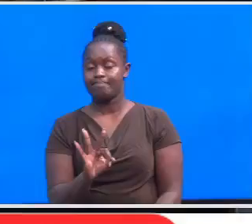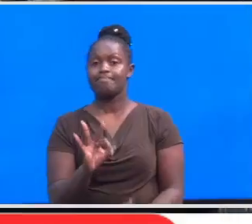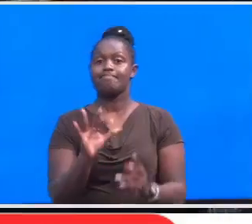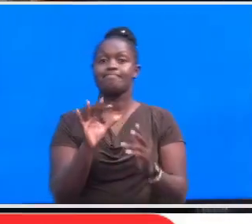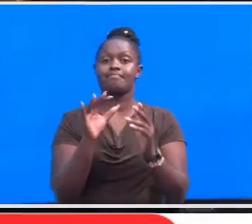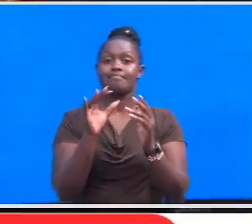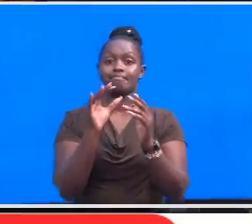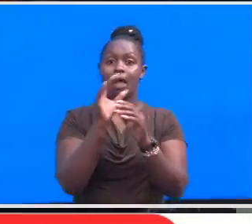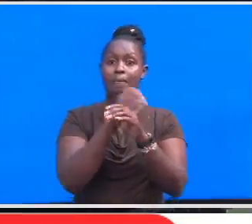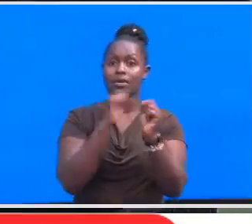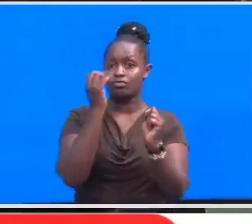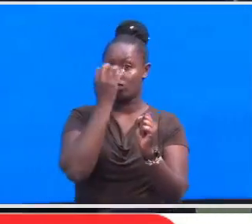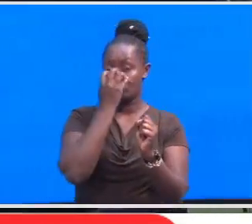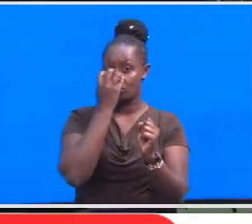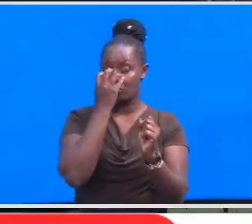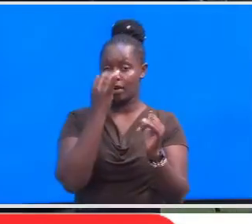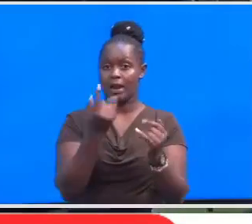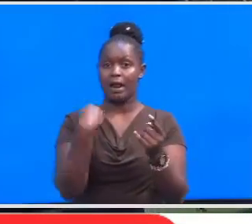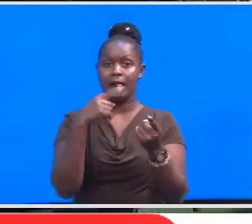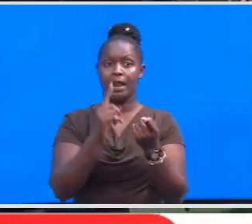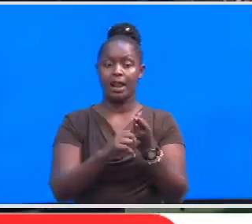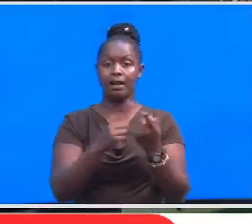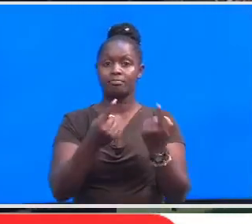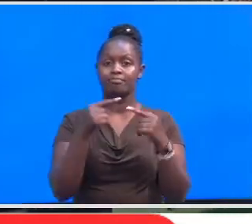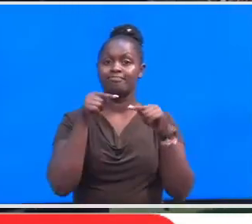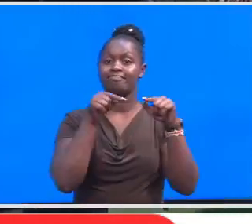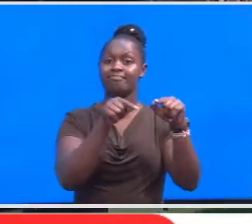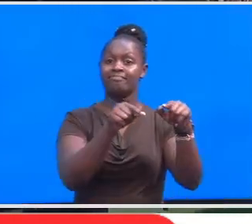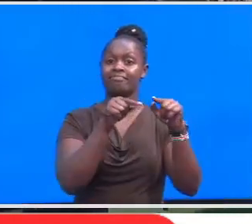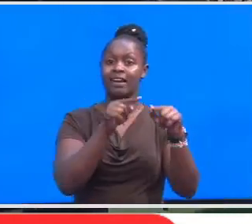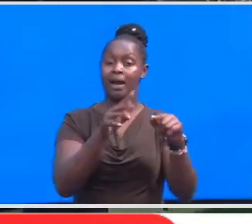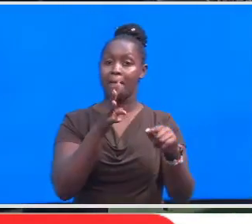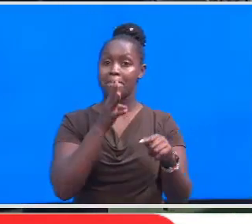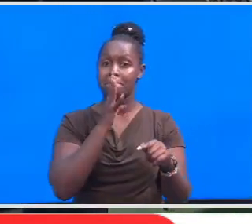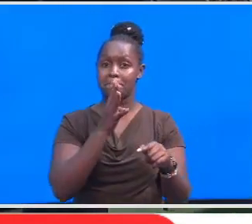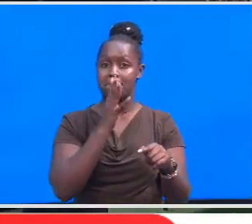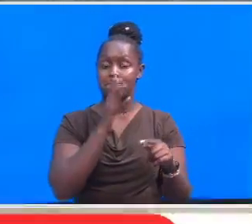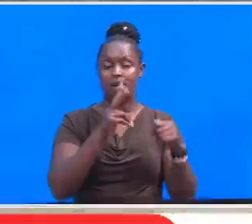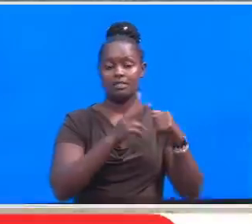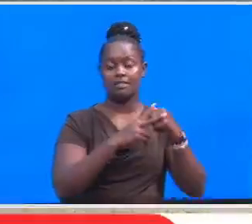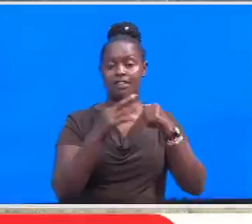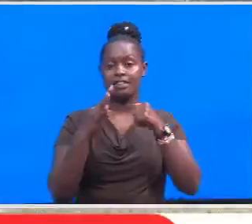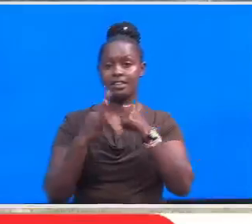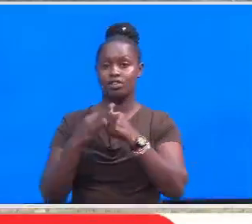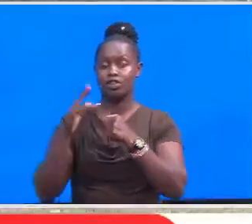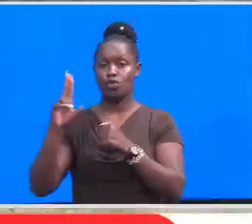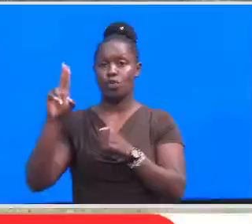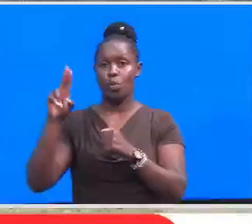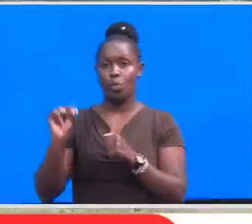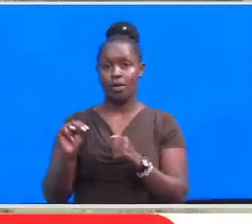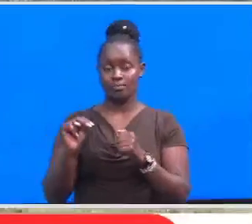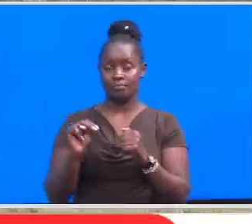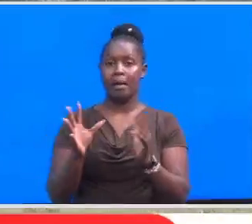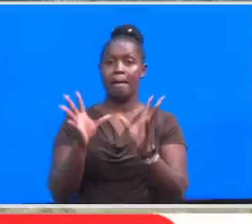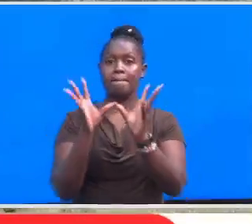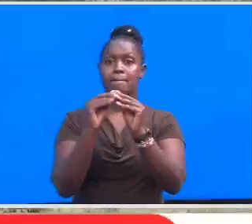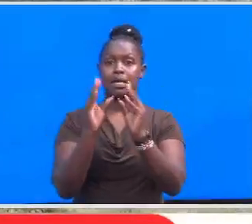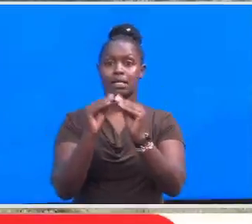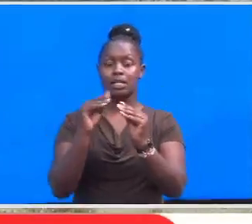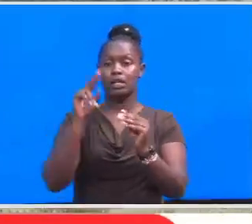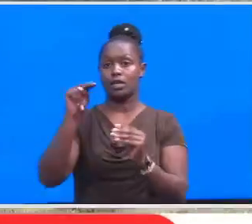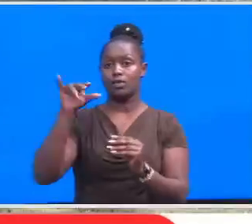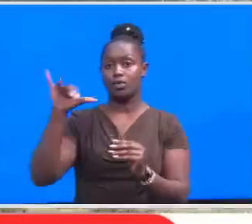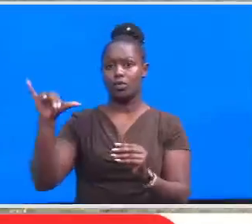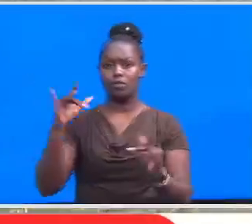his thought-provoking speech at the 78th United Nations General Assembly in New York, where he